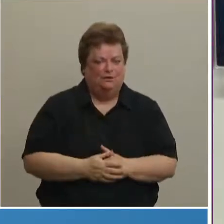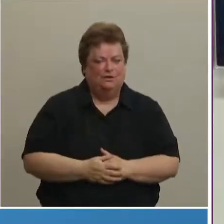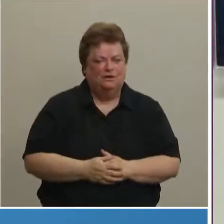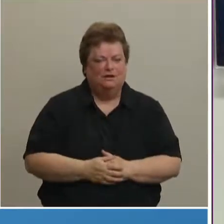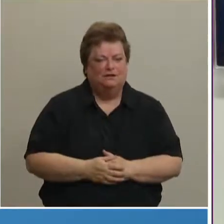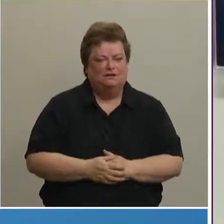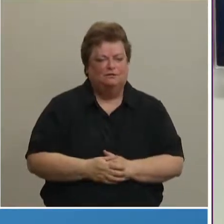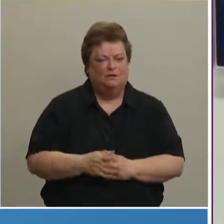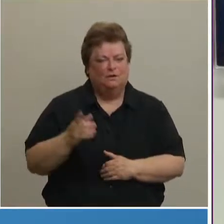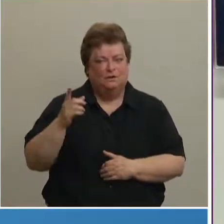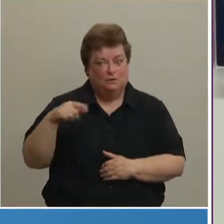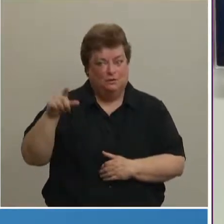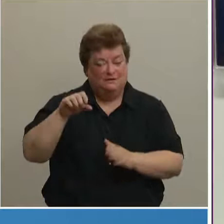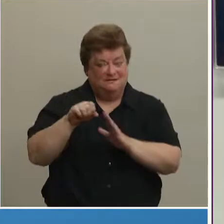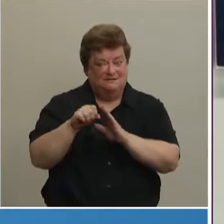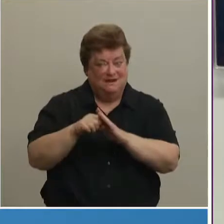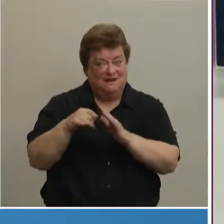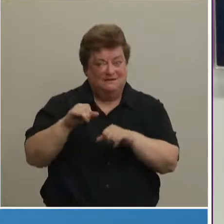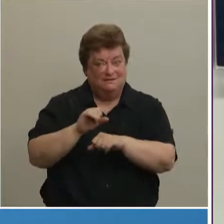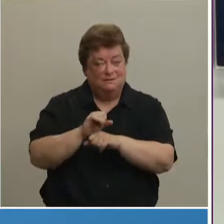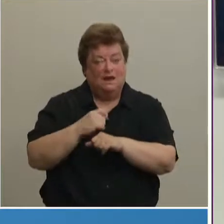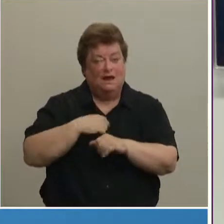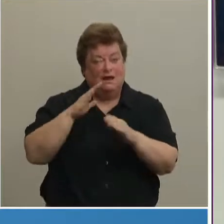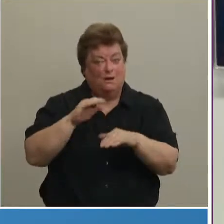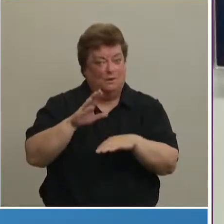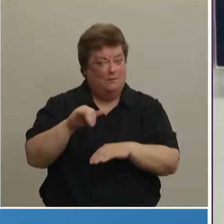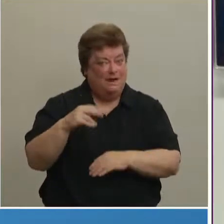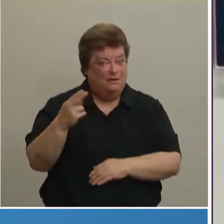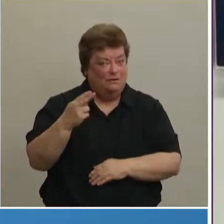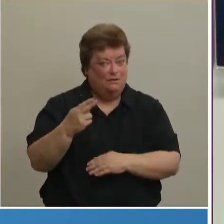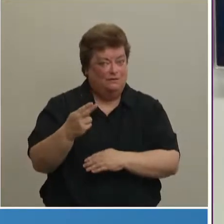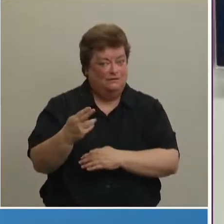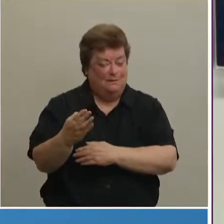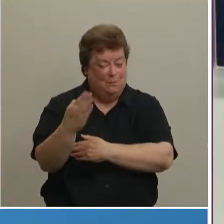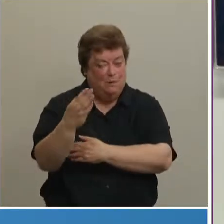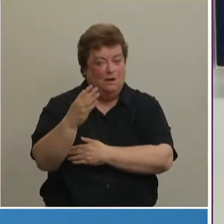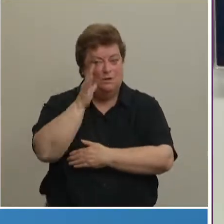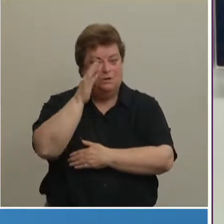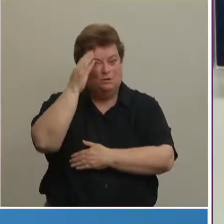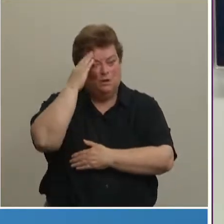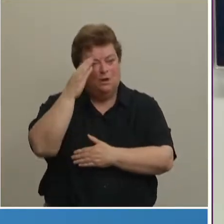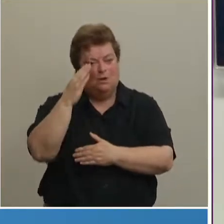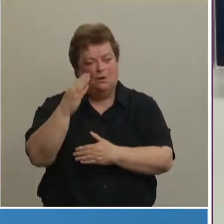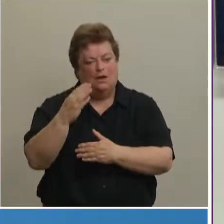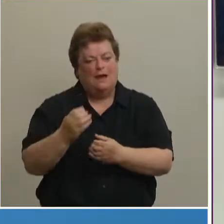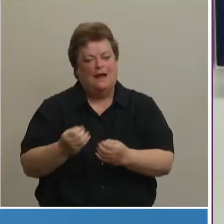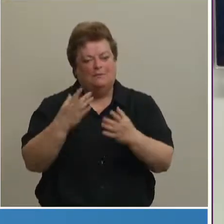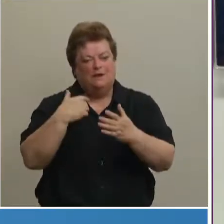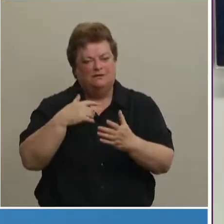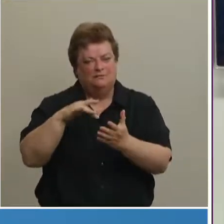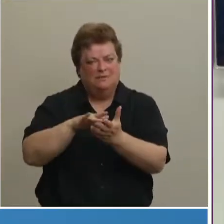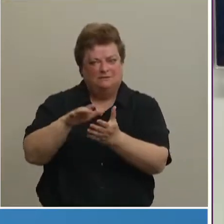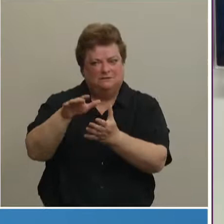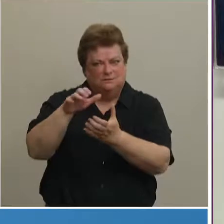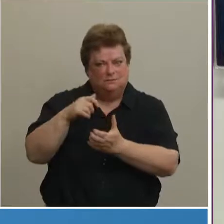still working on that. I hope to know by Thursday morning, we'll know what our allocation for next week will be.